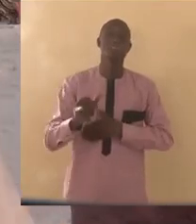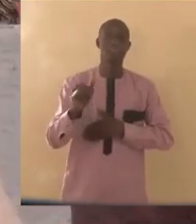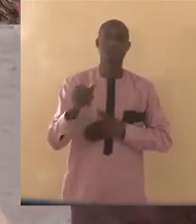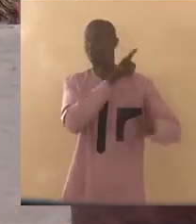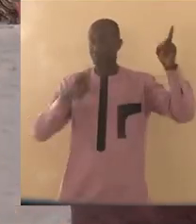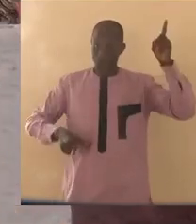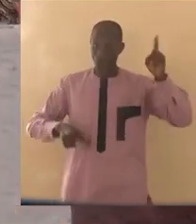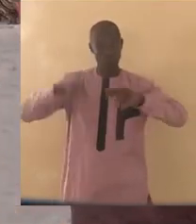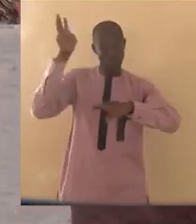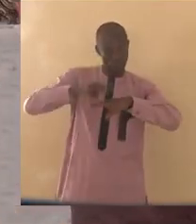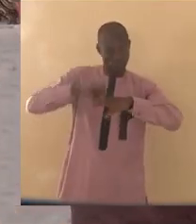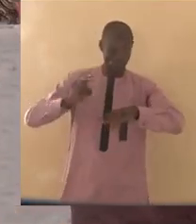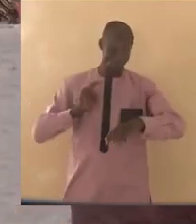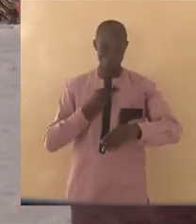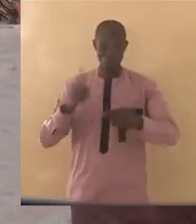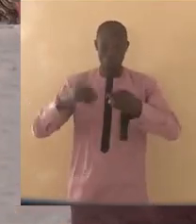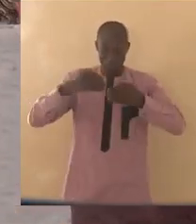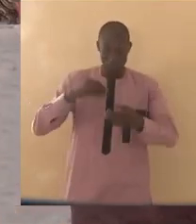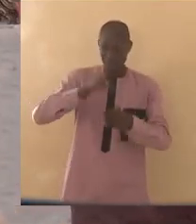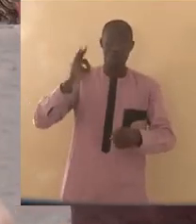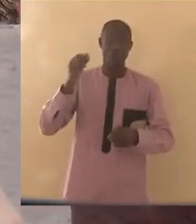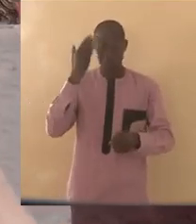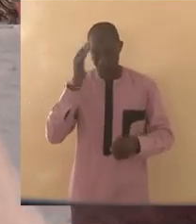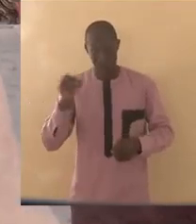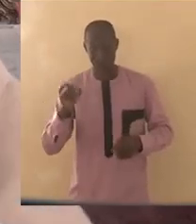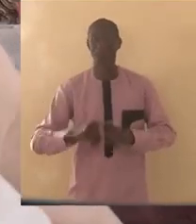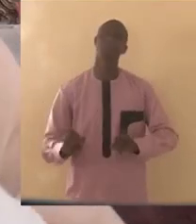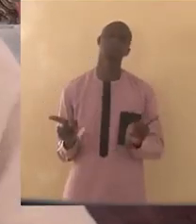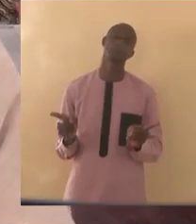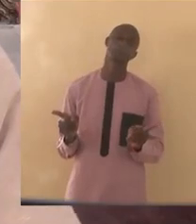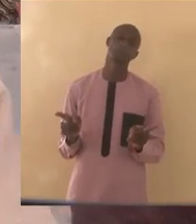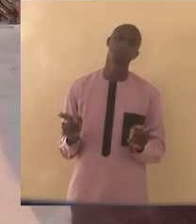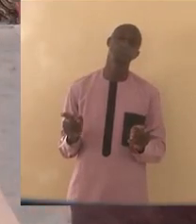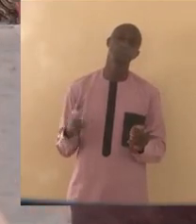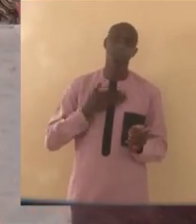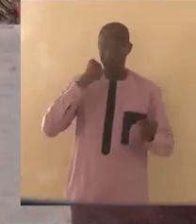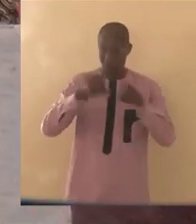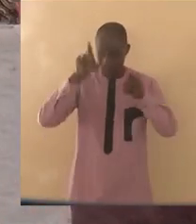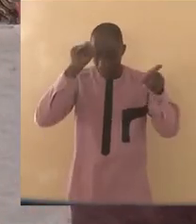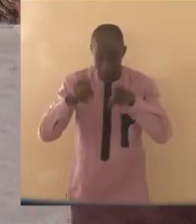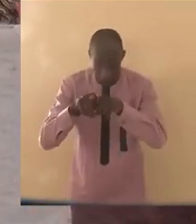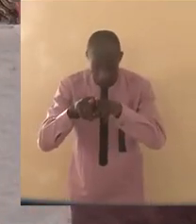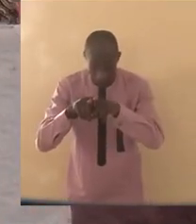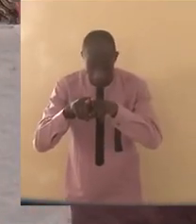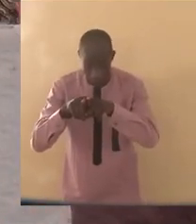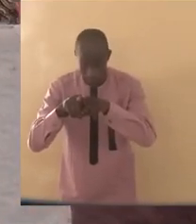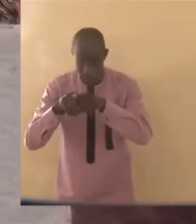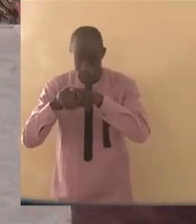yet, the Lord has cautioned us to have the spirit of discernment. But come on, my brothers and sisters.